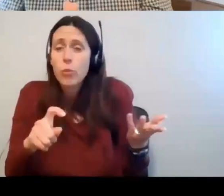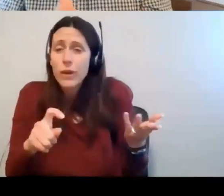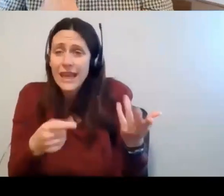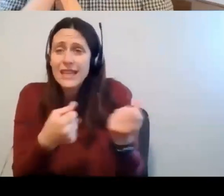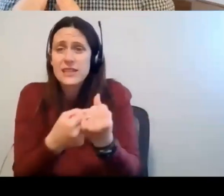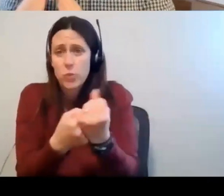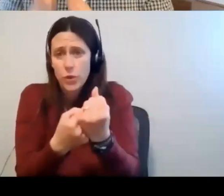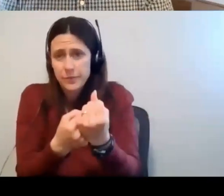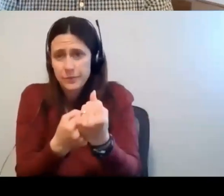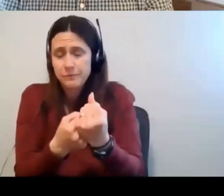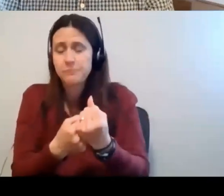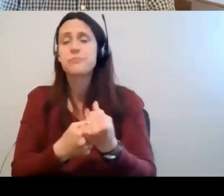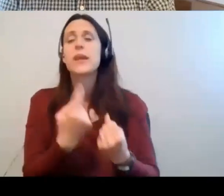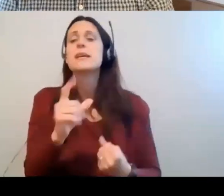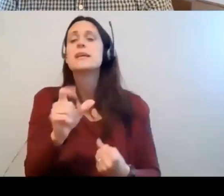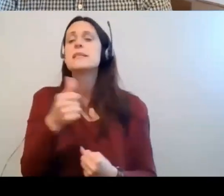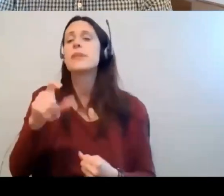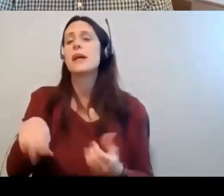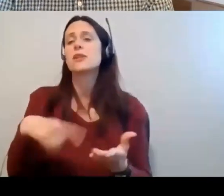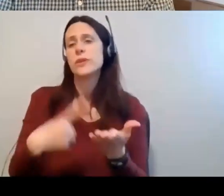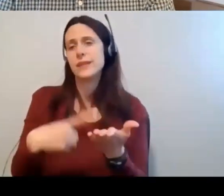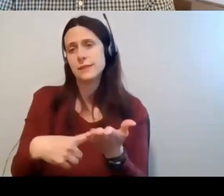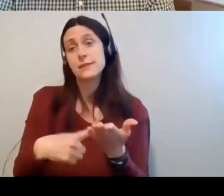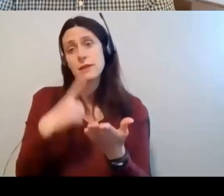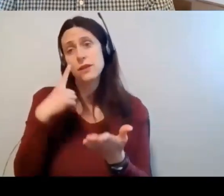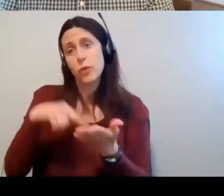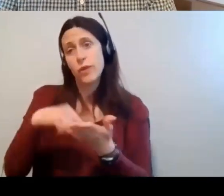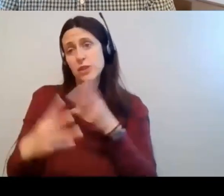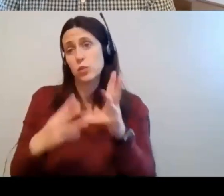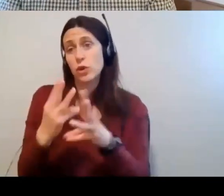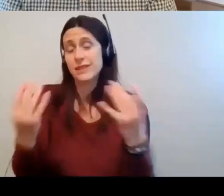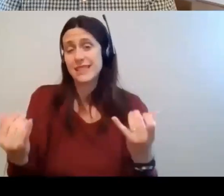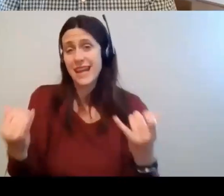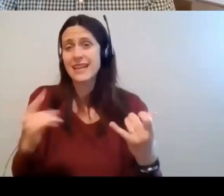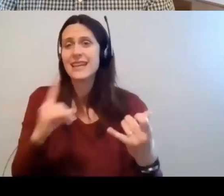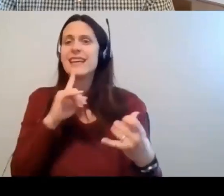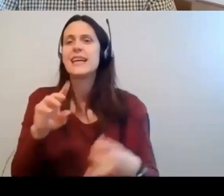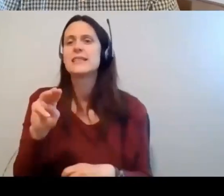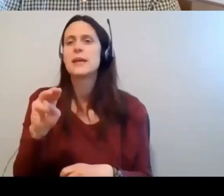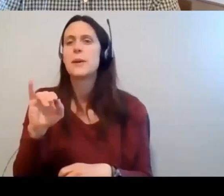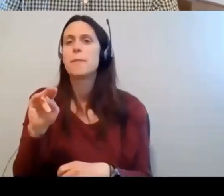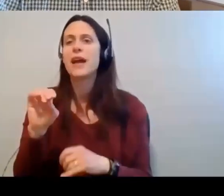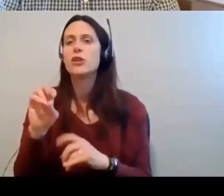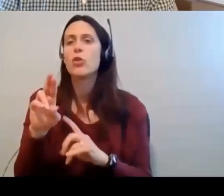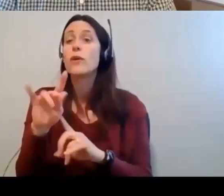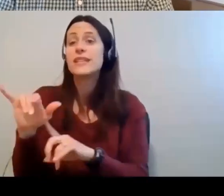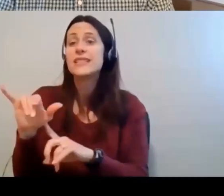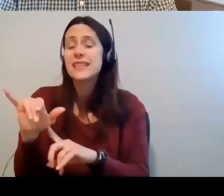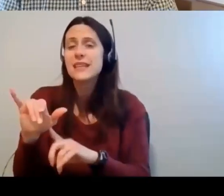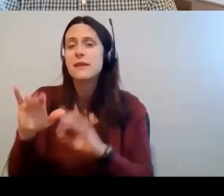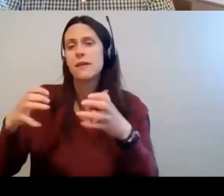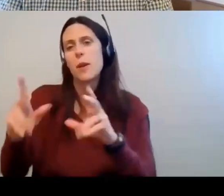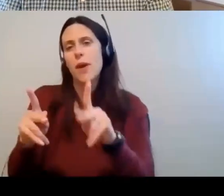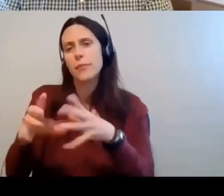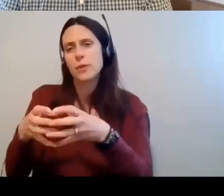The other thing that we have to talk about in our world is minority populations and communities. So talking